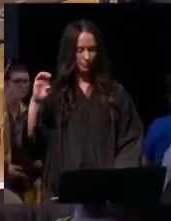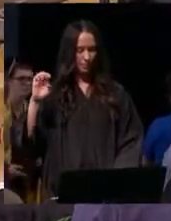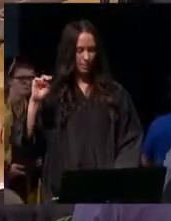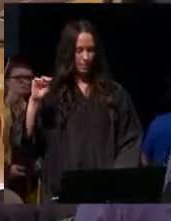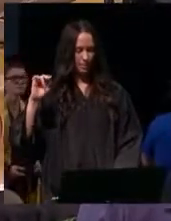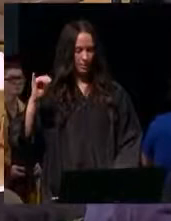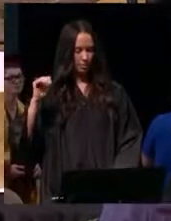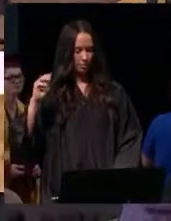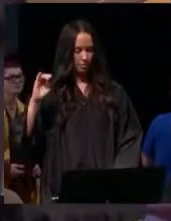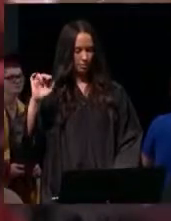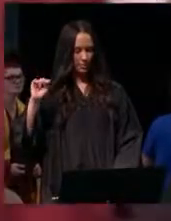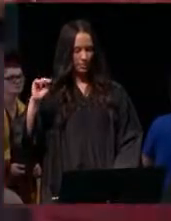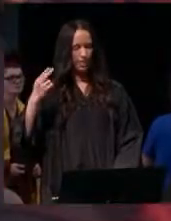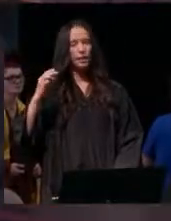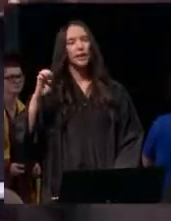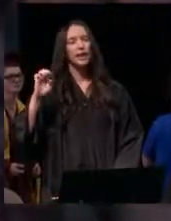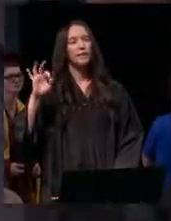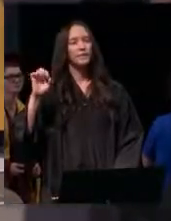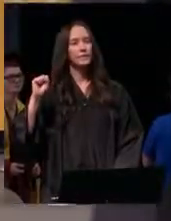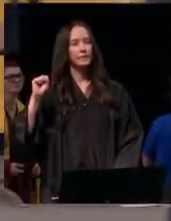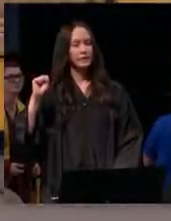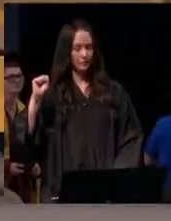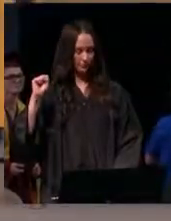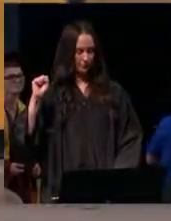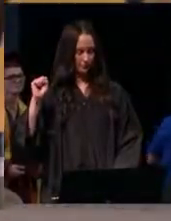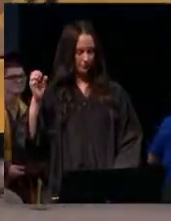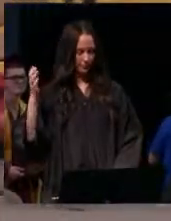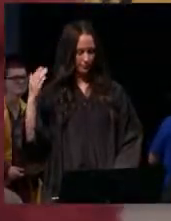Benjamin Hafes.